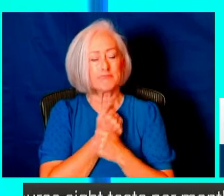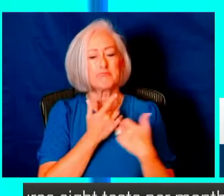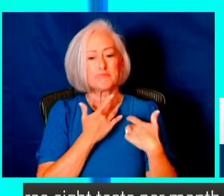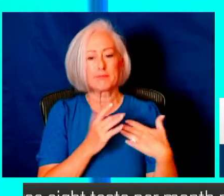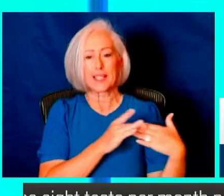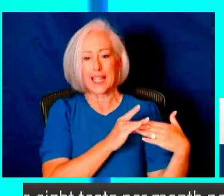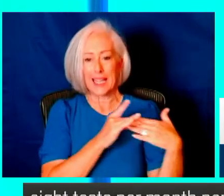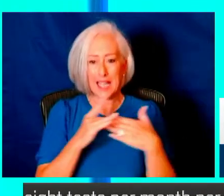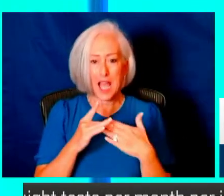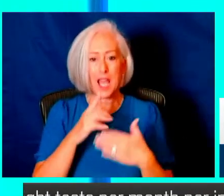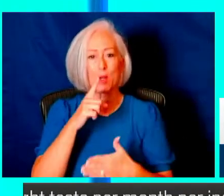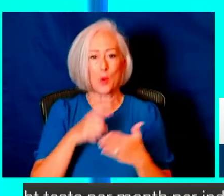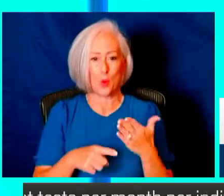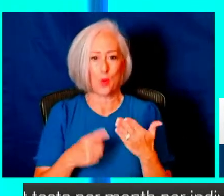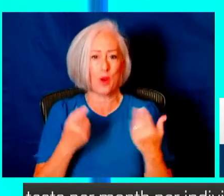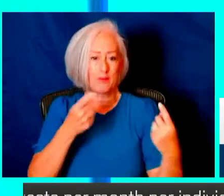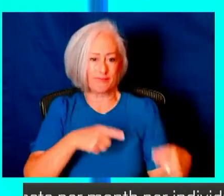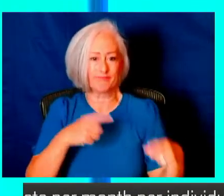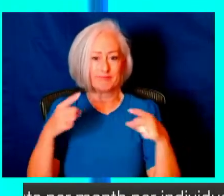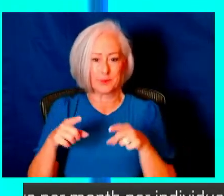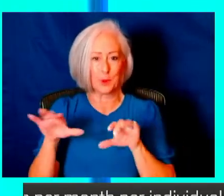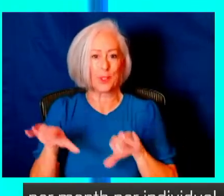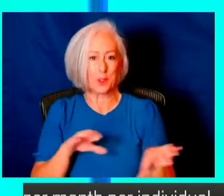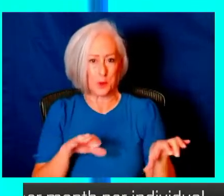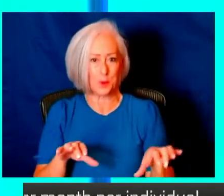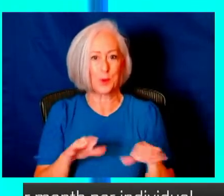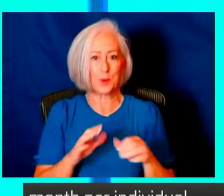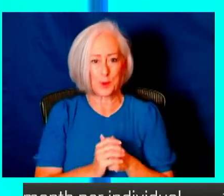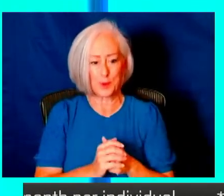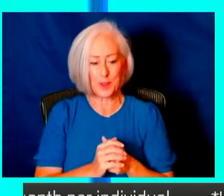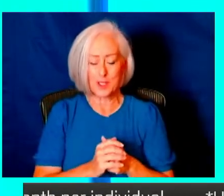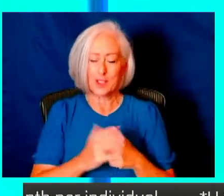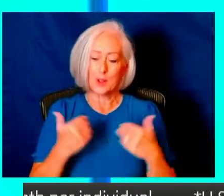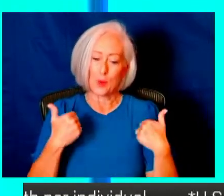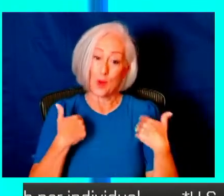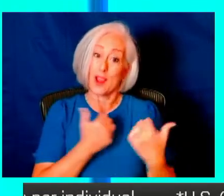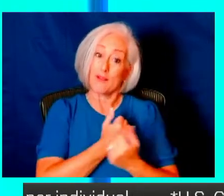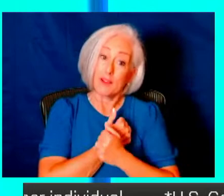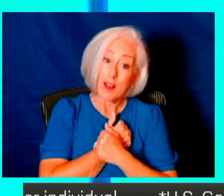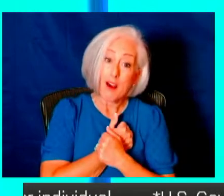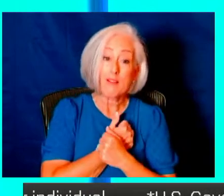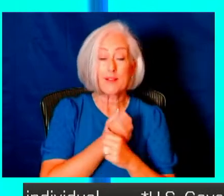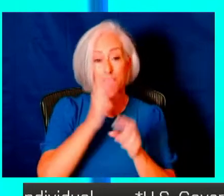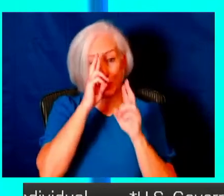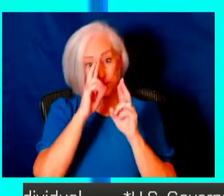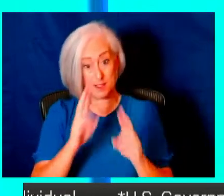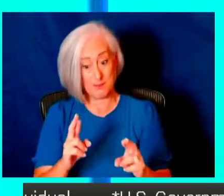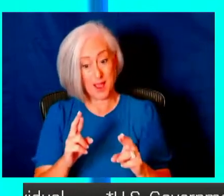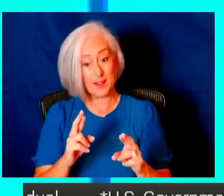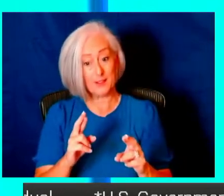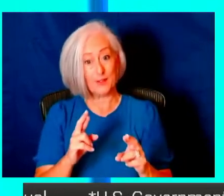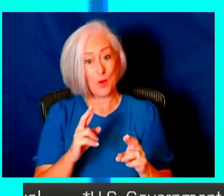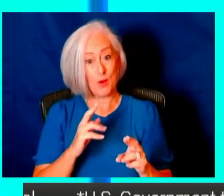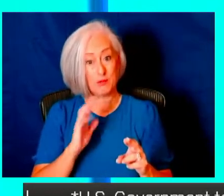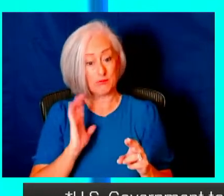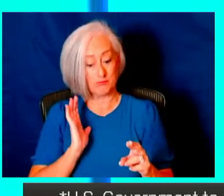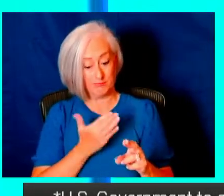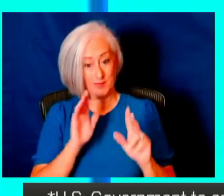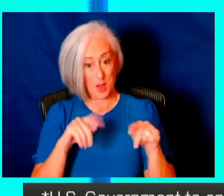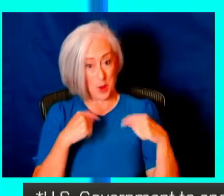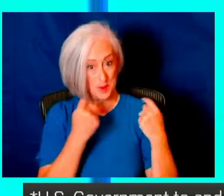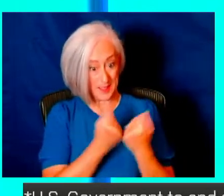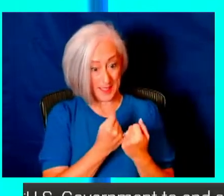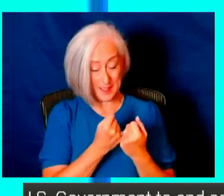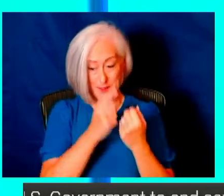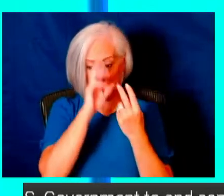and it's love and respect. We have a lot of love and respect on our team. We show a lot of love and respect to each other,